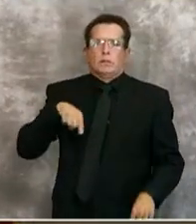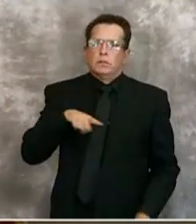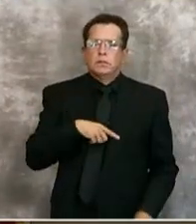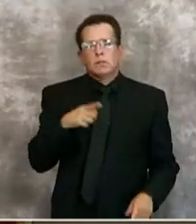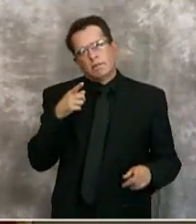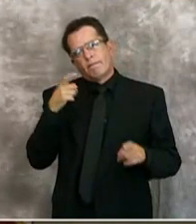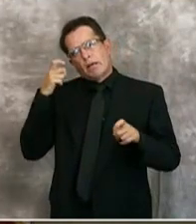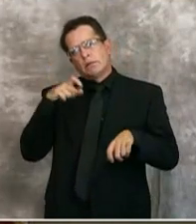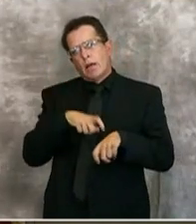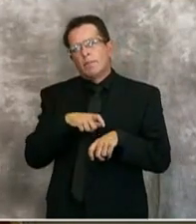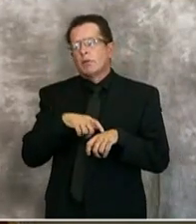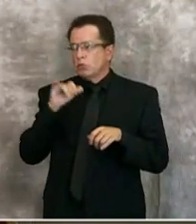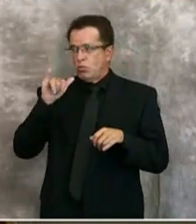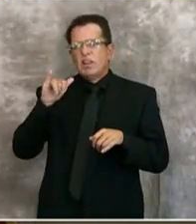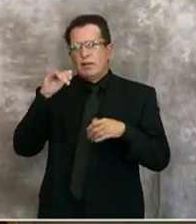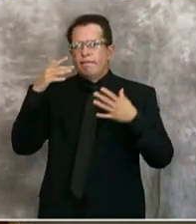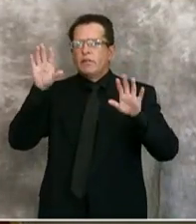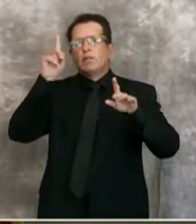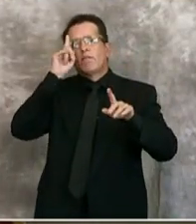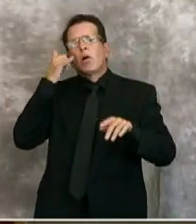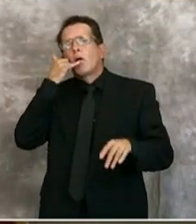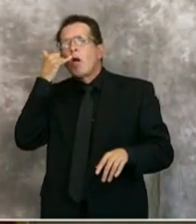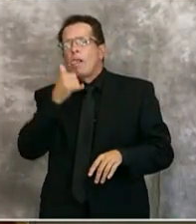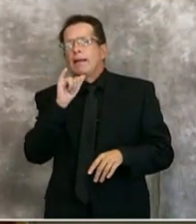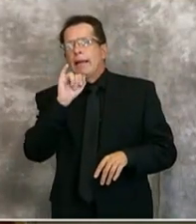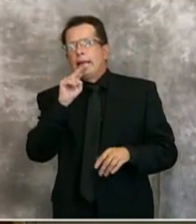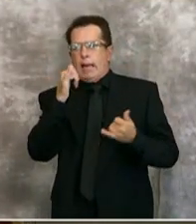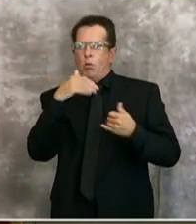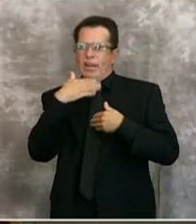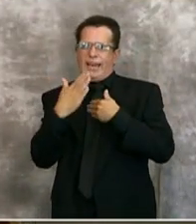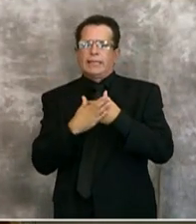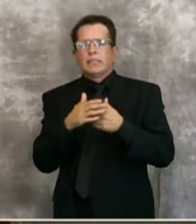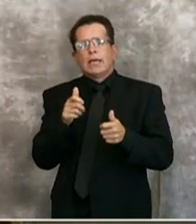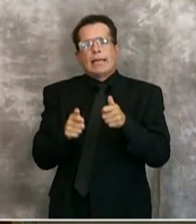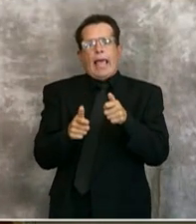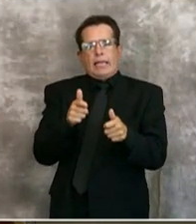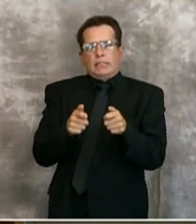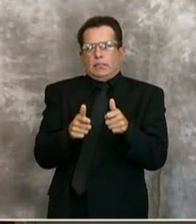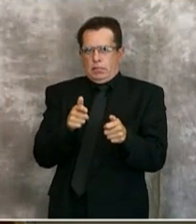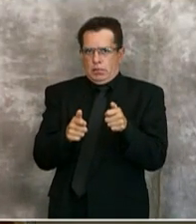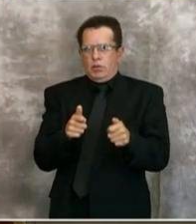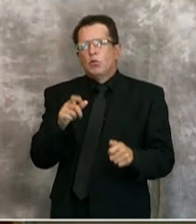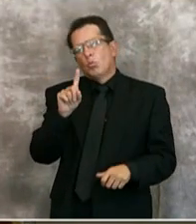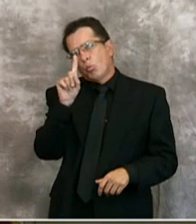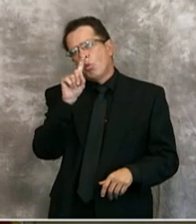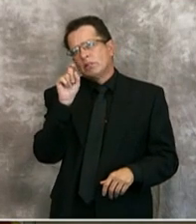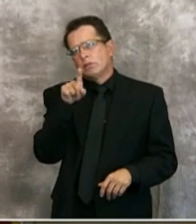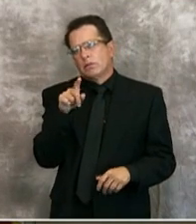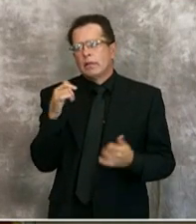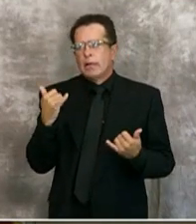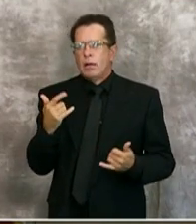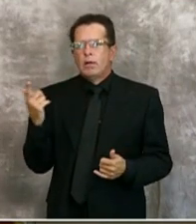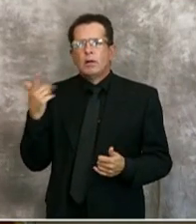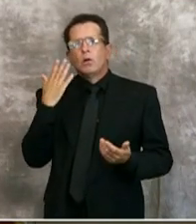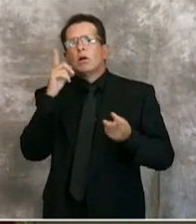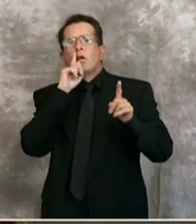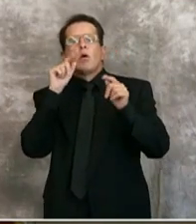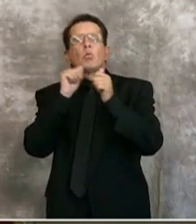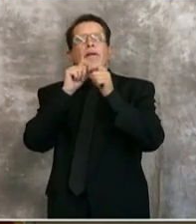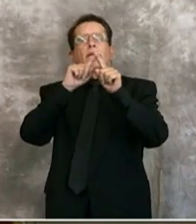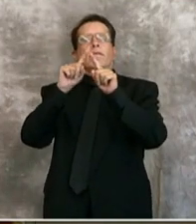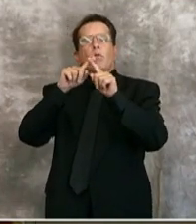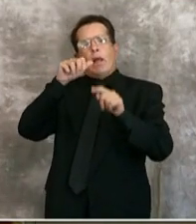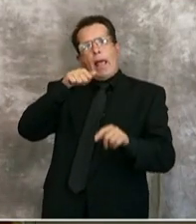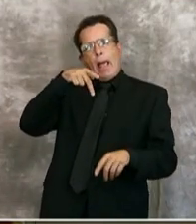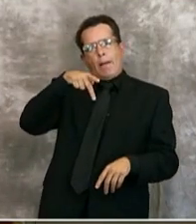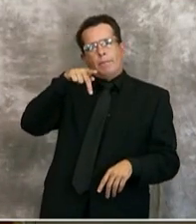Okay, that completes the call-in questions. The first text question deals with various apps that may be available